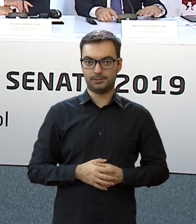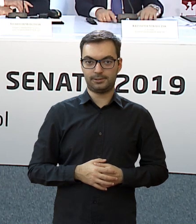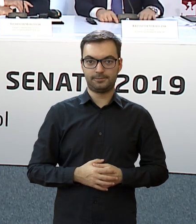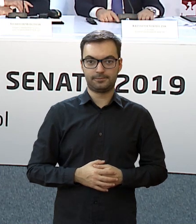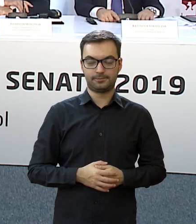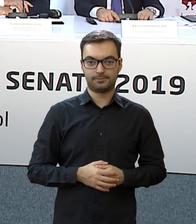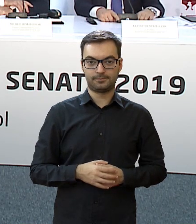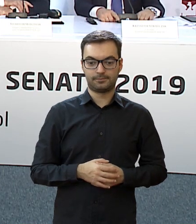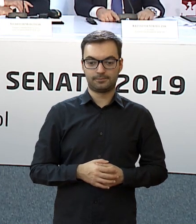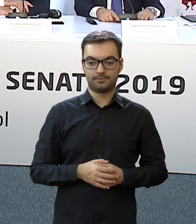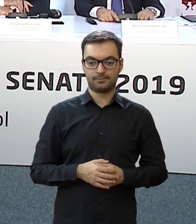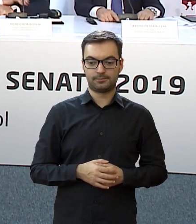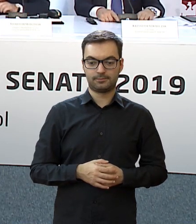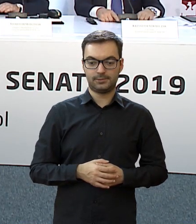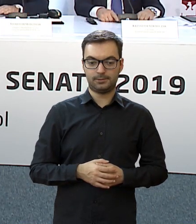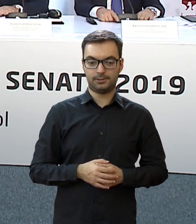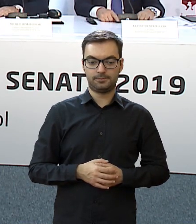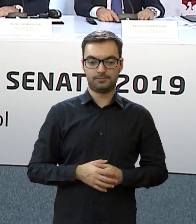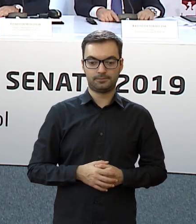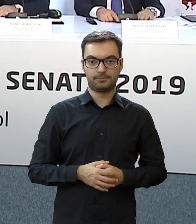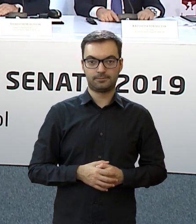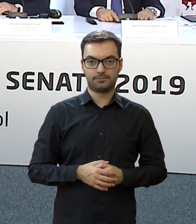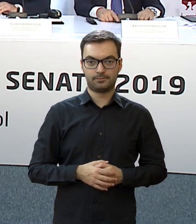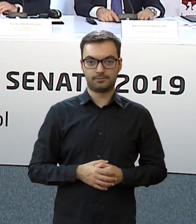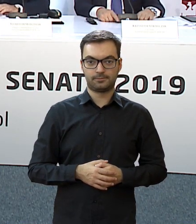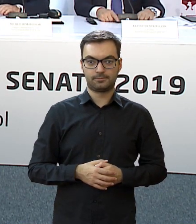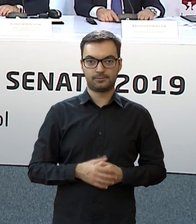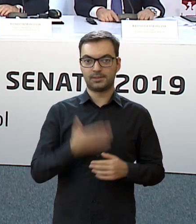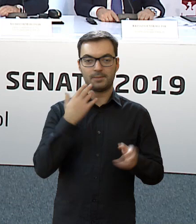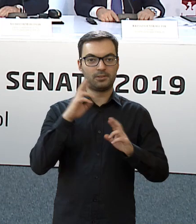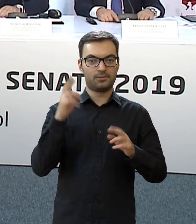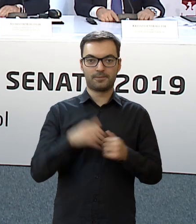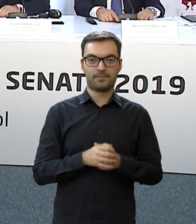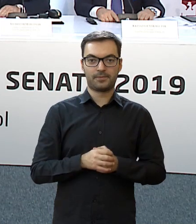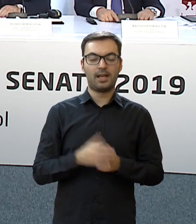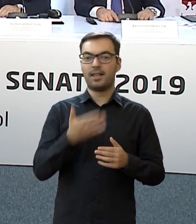ask you about the incidents concerning the carrying of weapons.